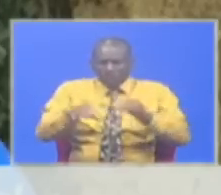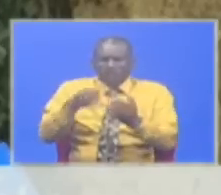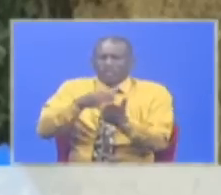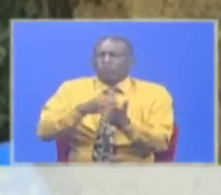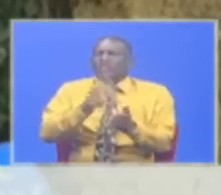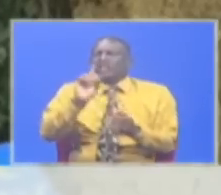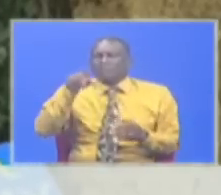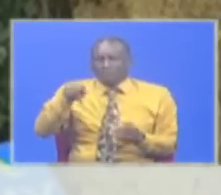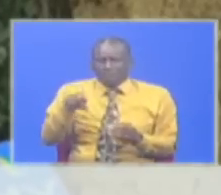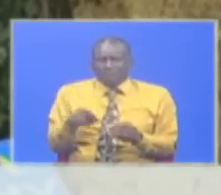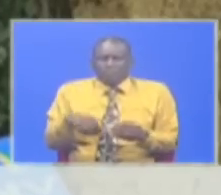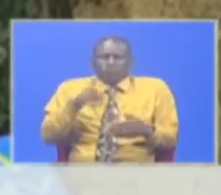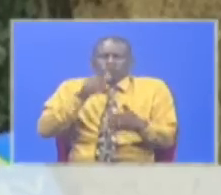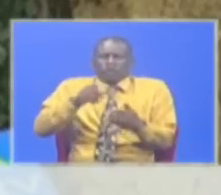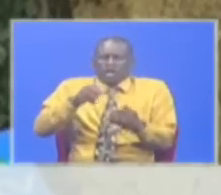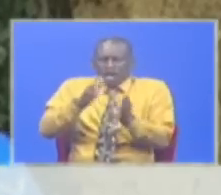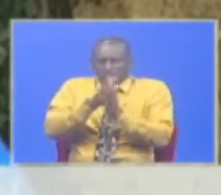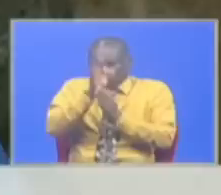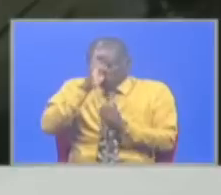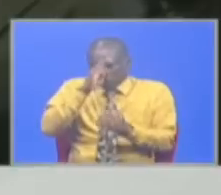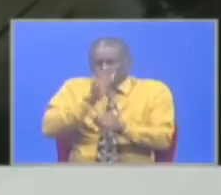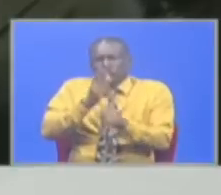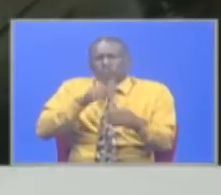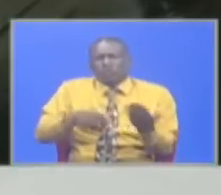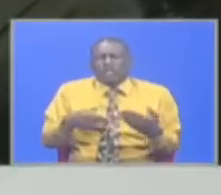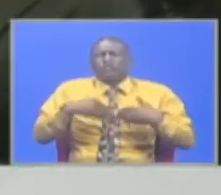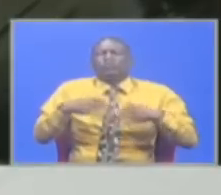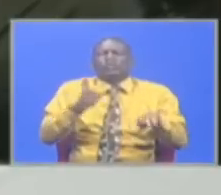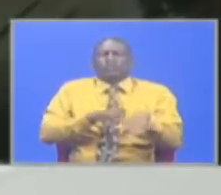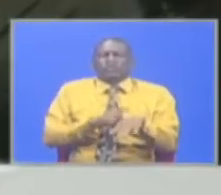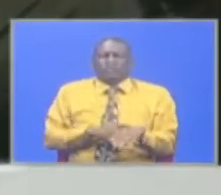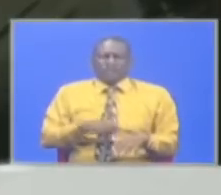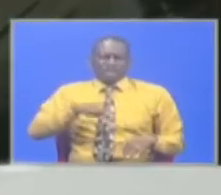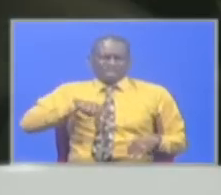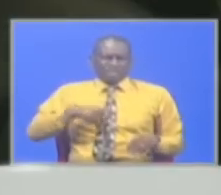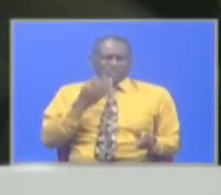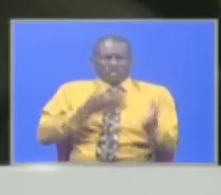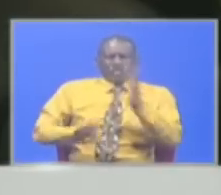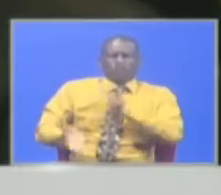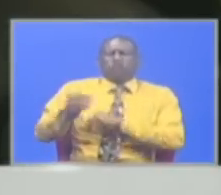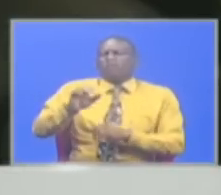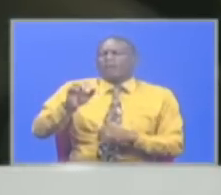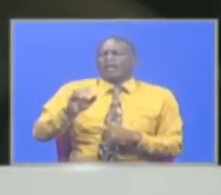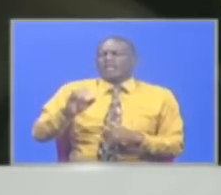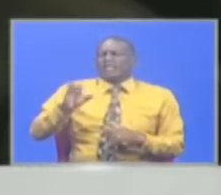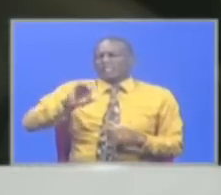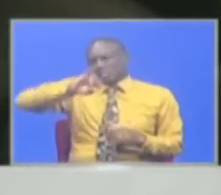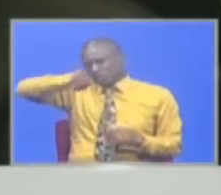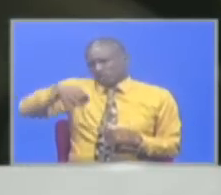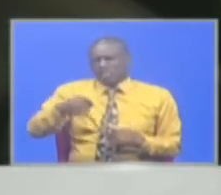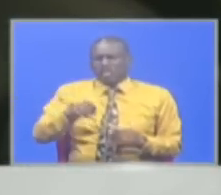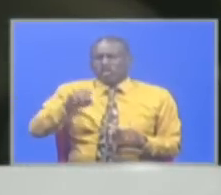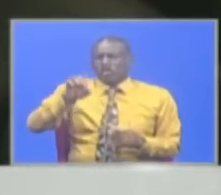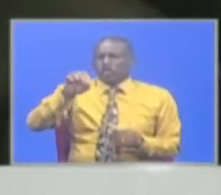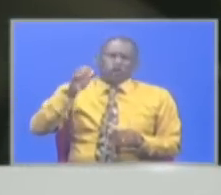then what are we doing? It is a waste of time. Perhaps the feeling in former Chief Justice William Mutunga's mind in these remarkable moments